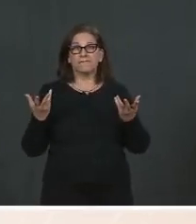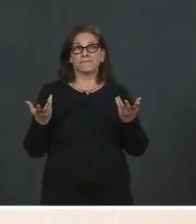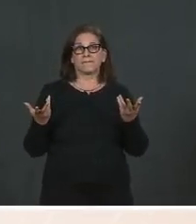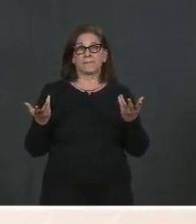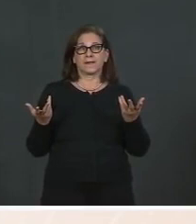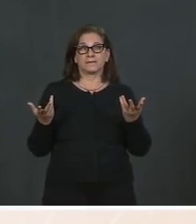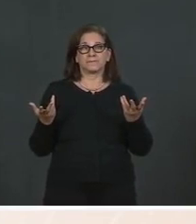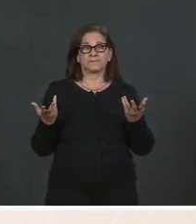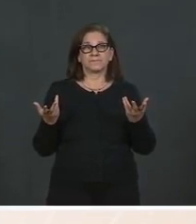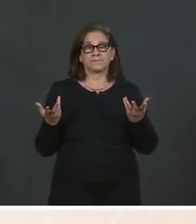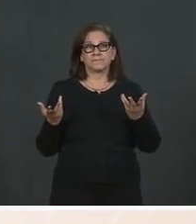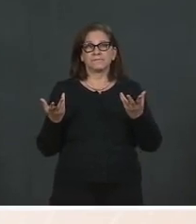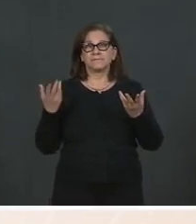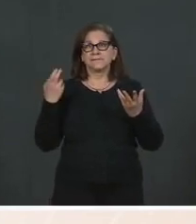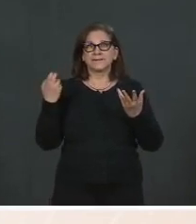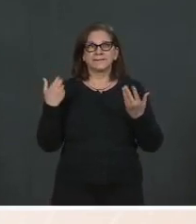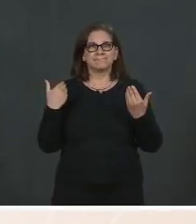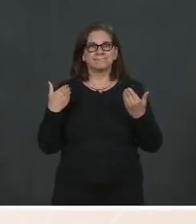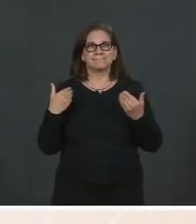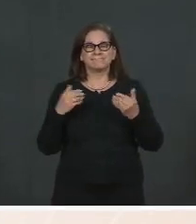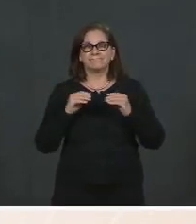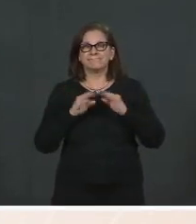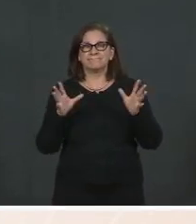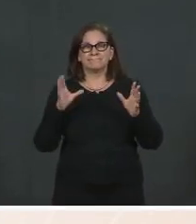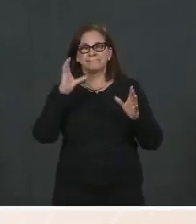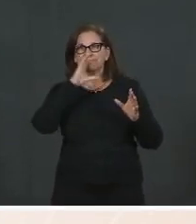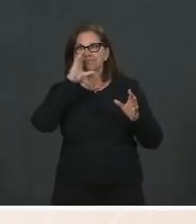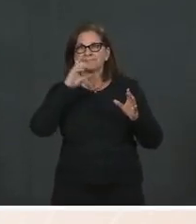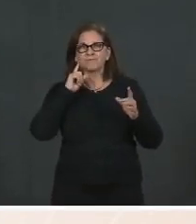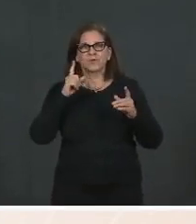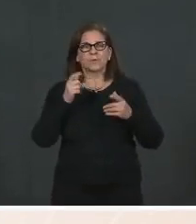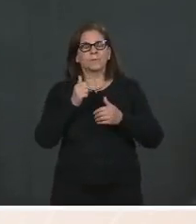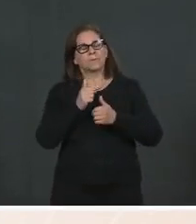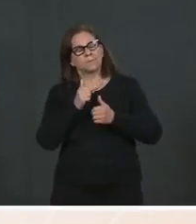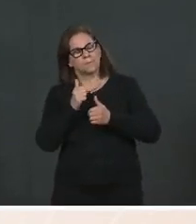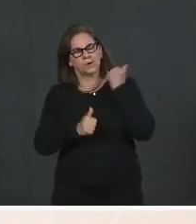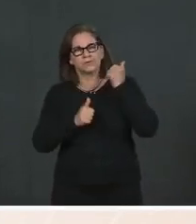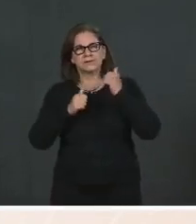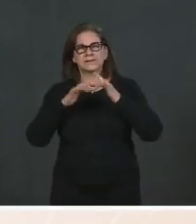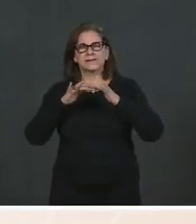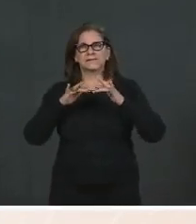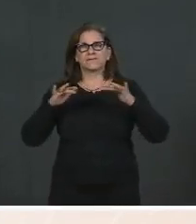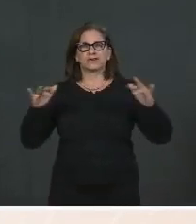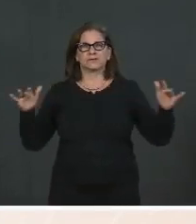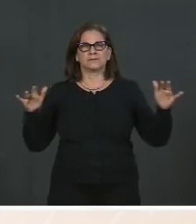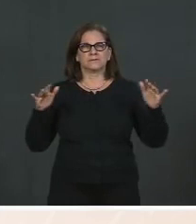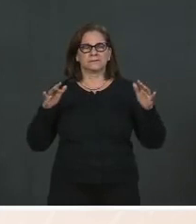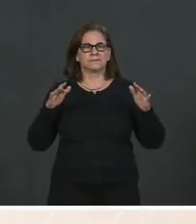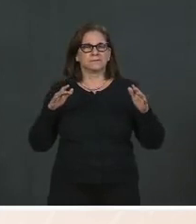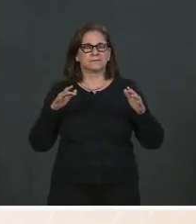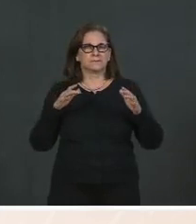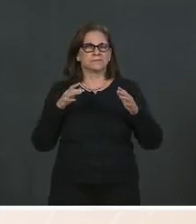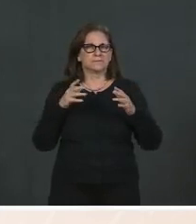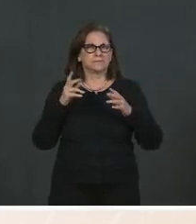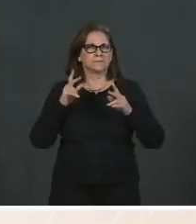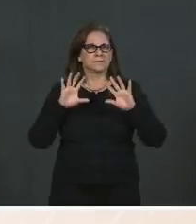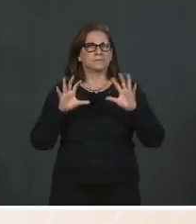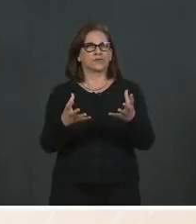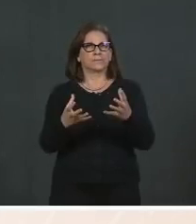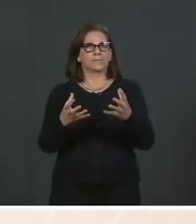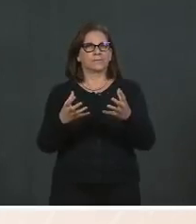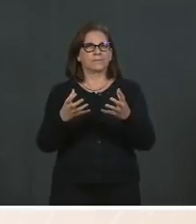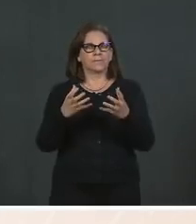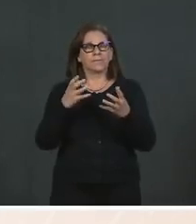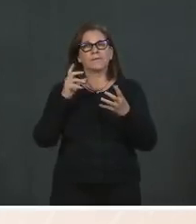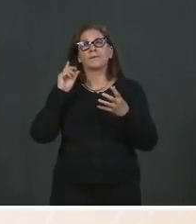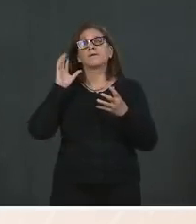seeks to meet his own bars of diversity when he's nominating any individuals to serve in his administration. But we'll look forward